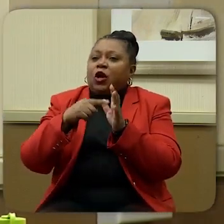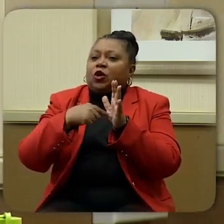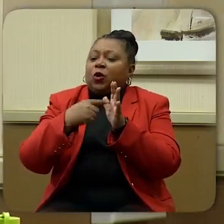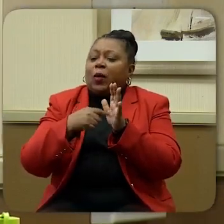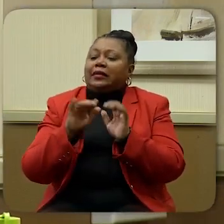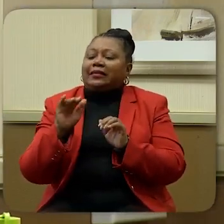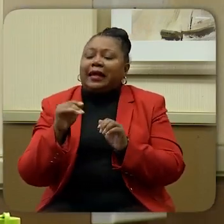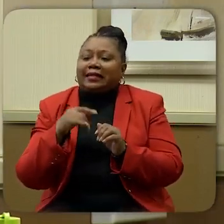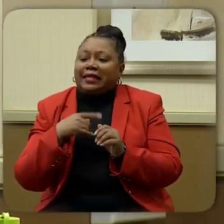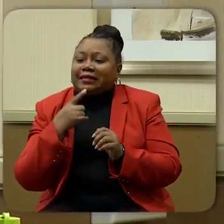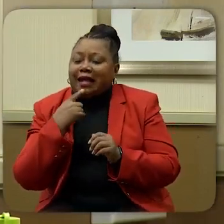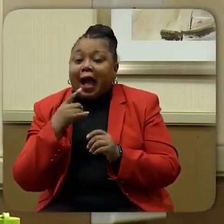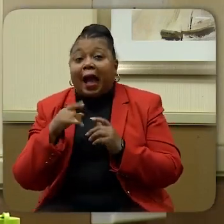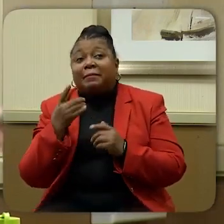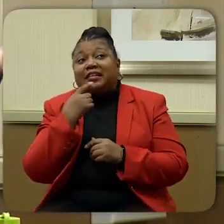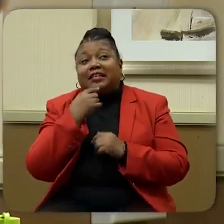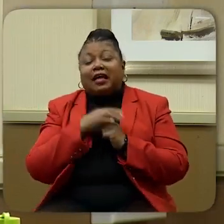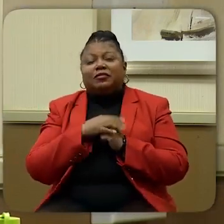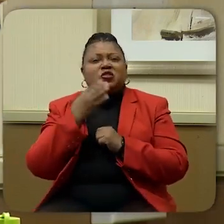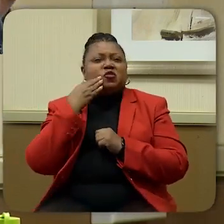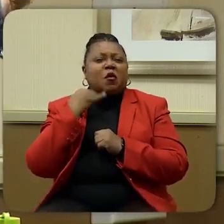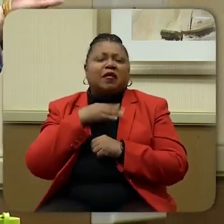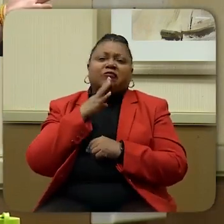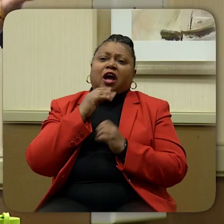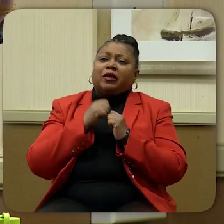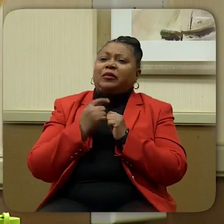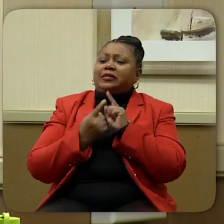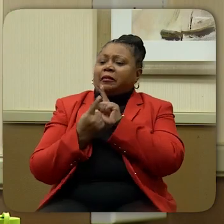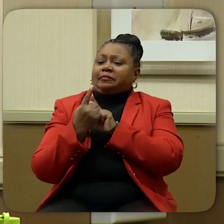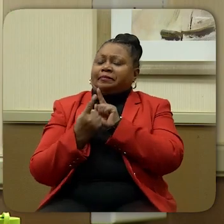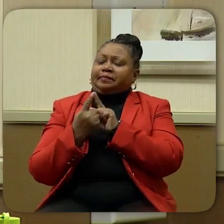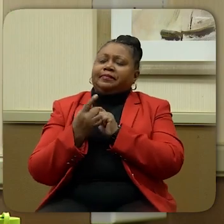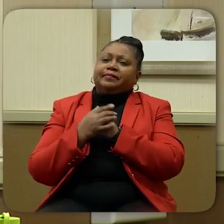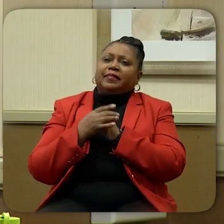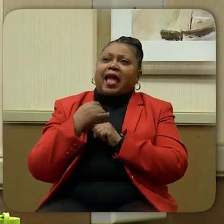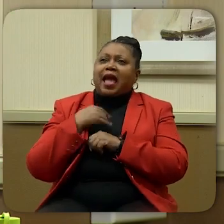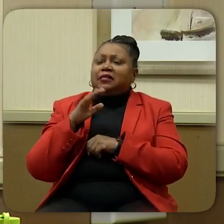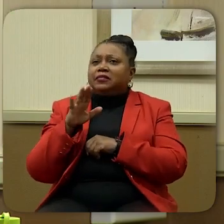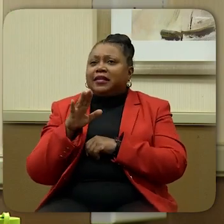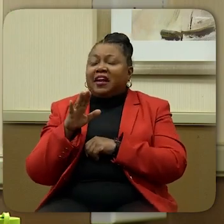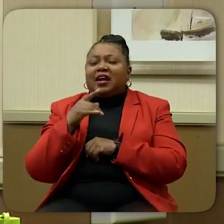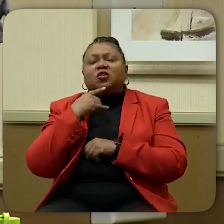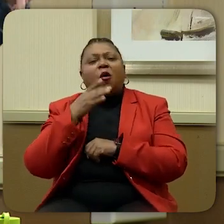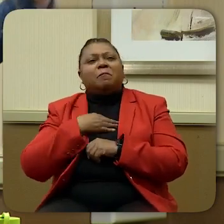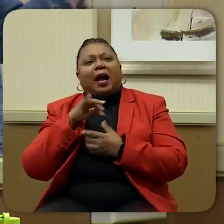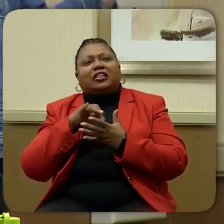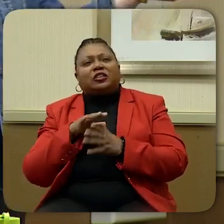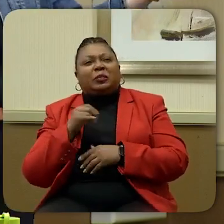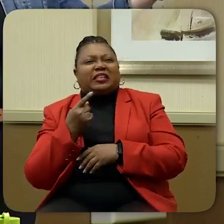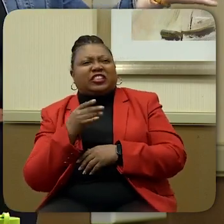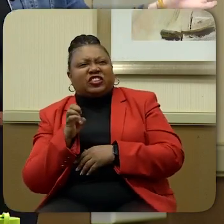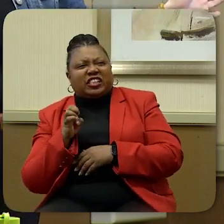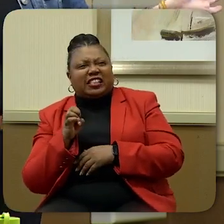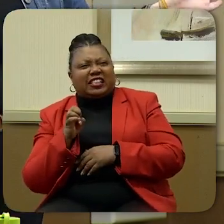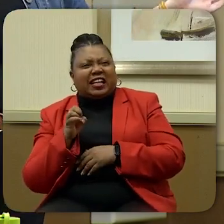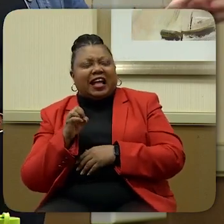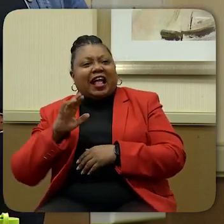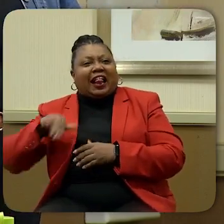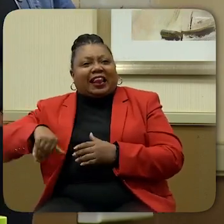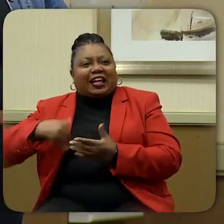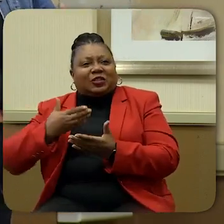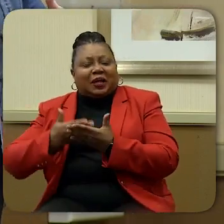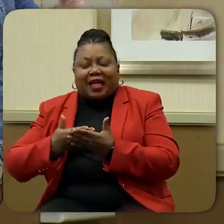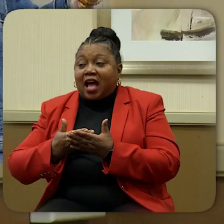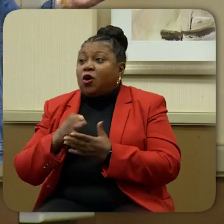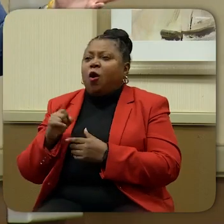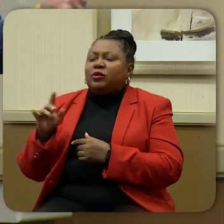correct them. So I might say, you know, if I'm talking with someone and they're say, oh, my student, she is late to class, I